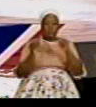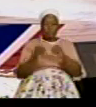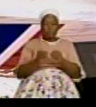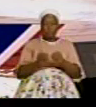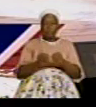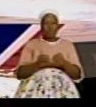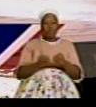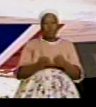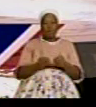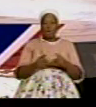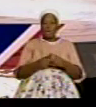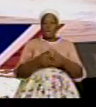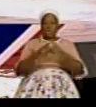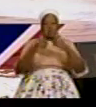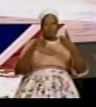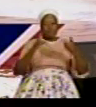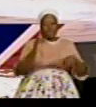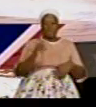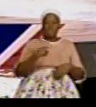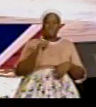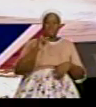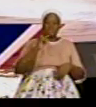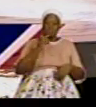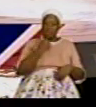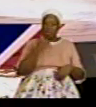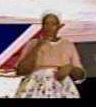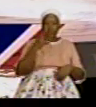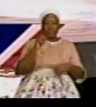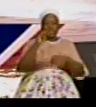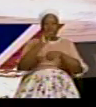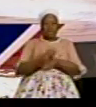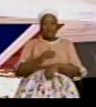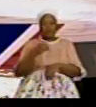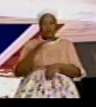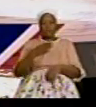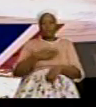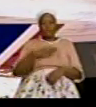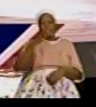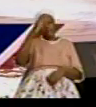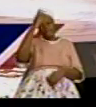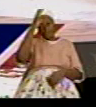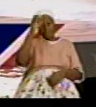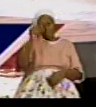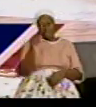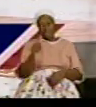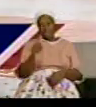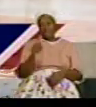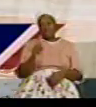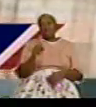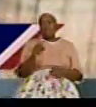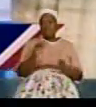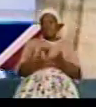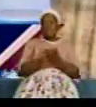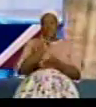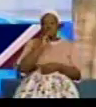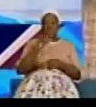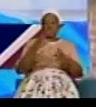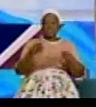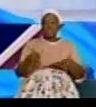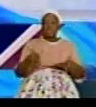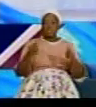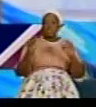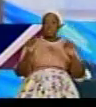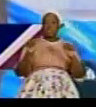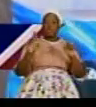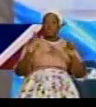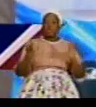exceedingly zealous of the traditions of my fathers. That's Paul. He was Saul.